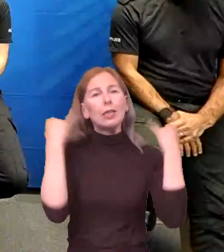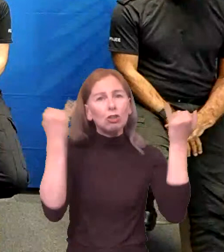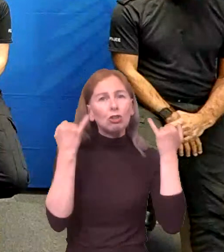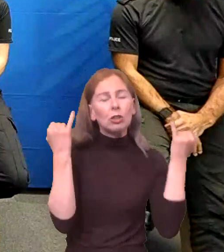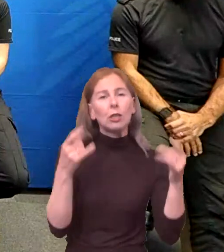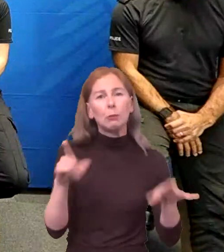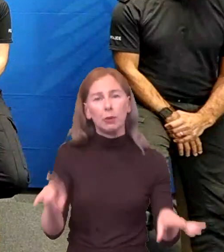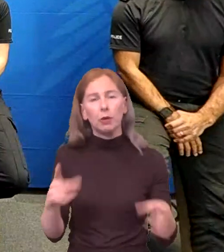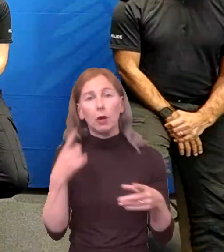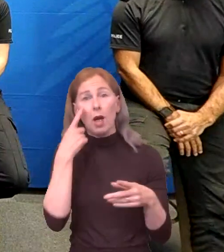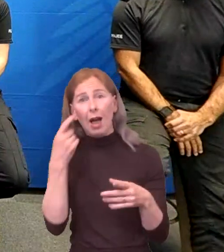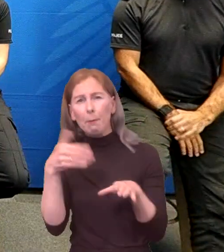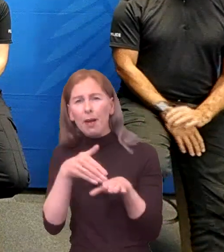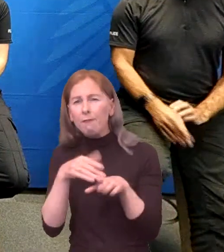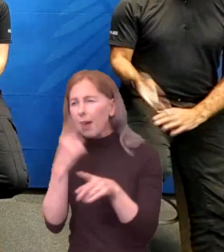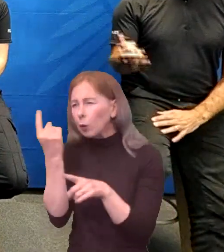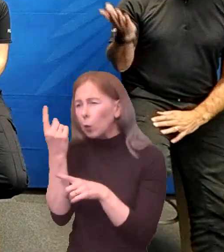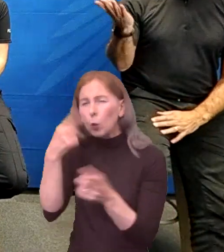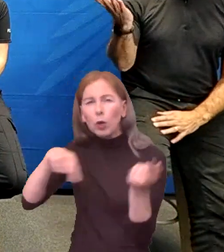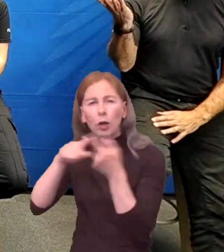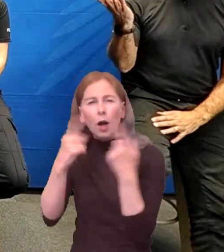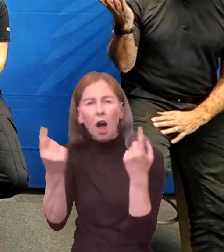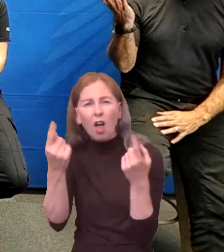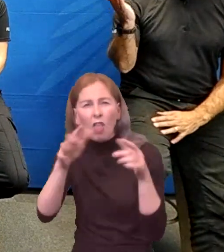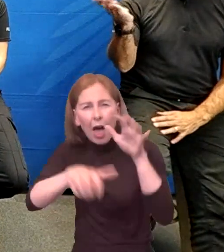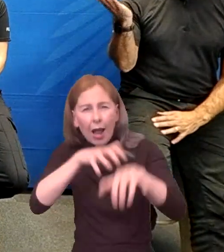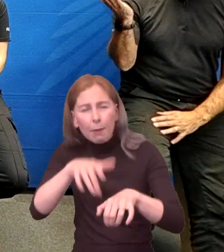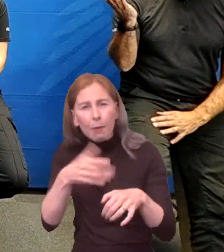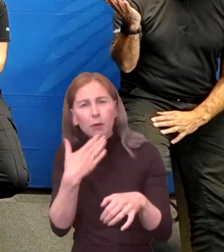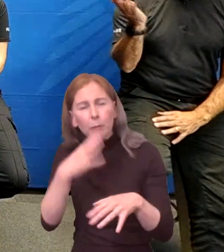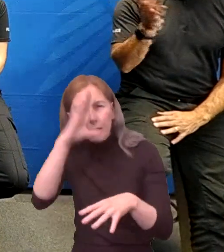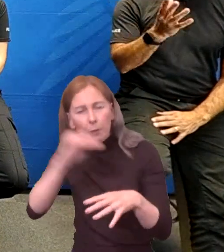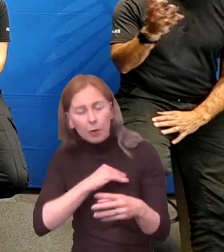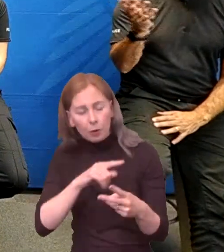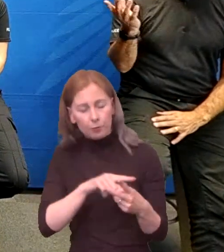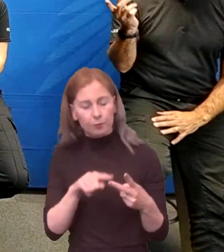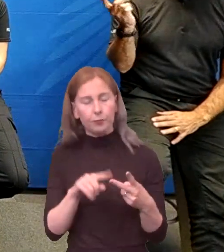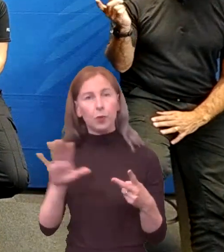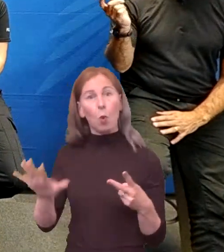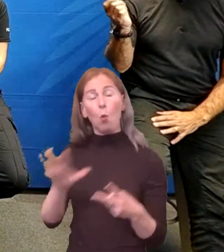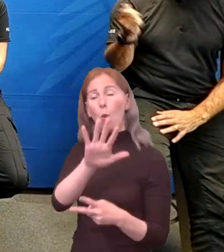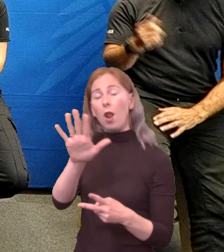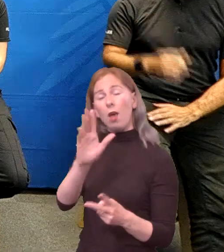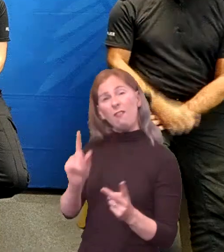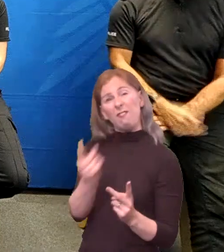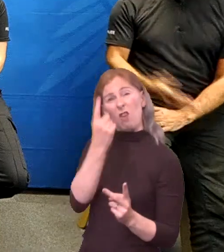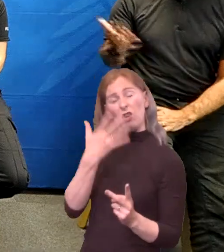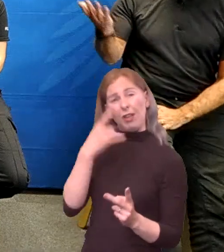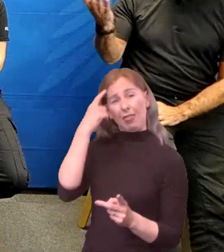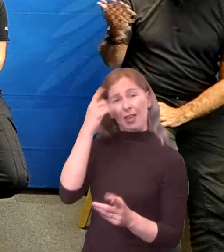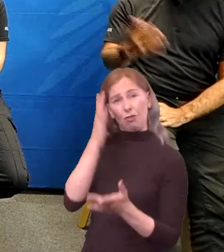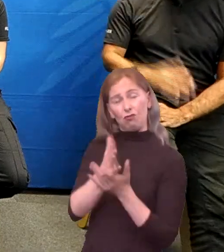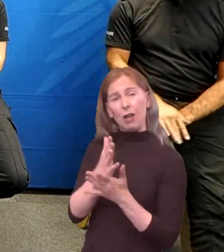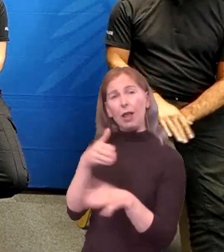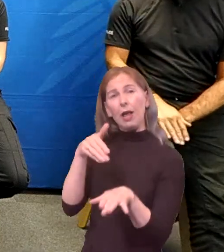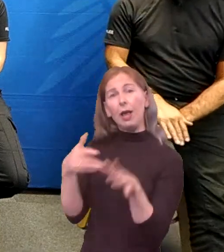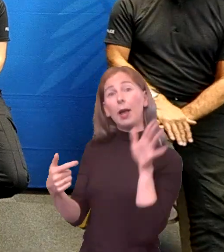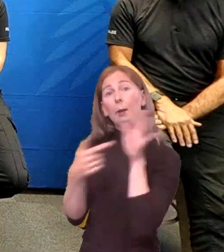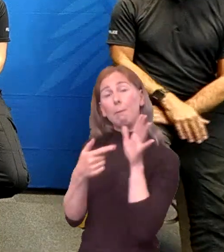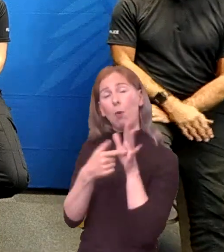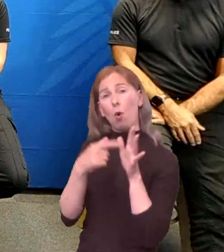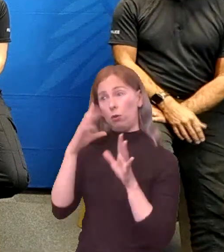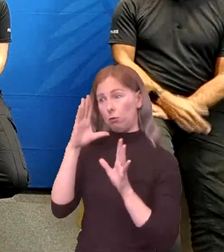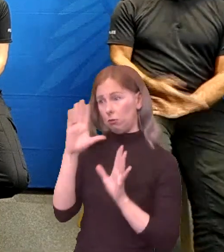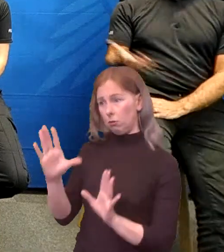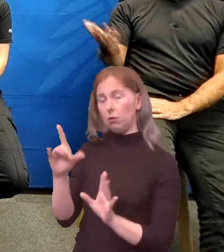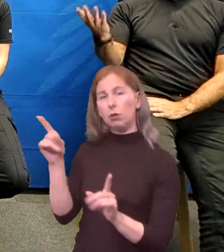floor. What other animals can be affected by livestock worrying? I think that the important off-camera we were talking about is nesting birds and such like, Romy.